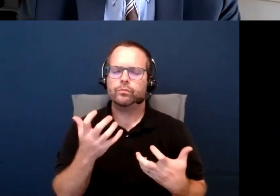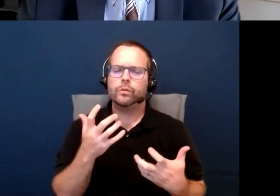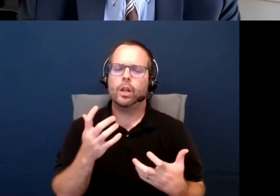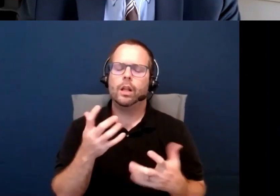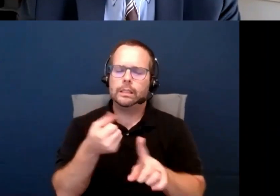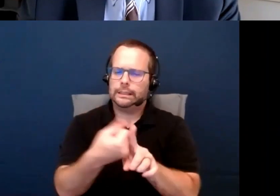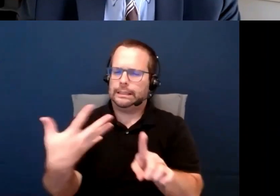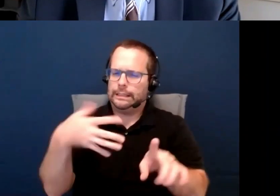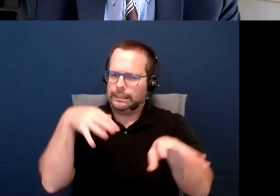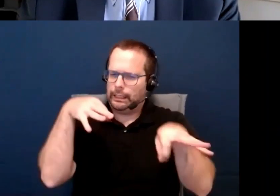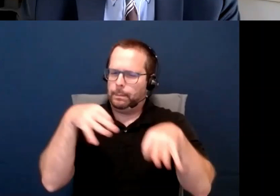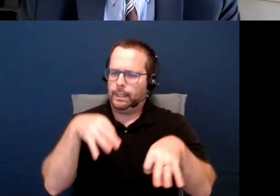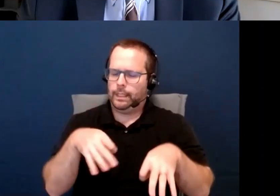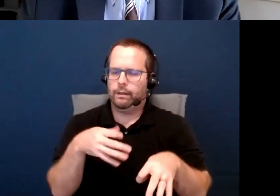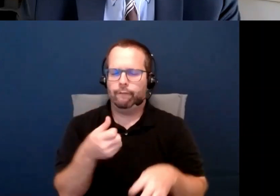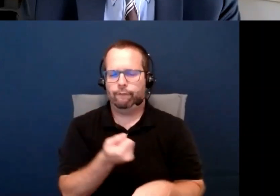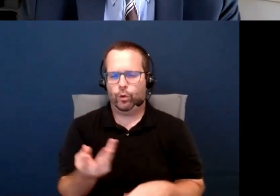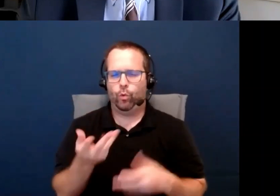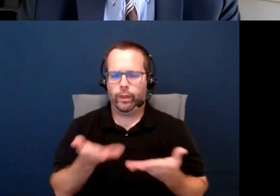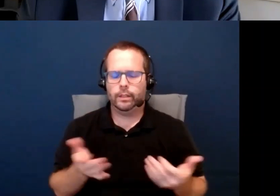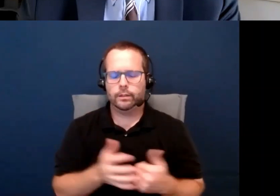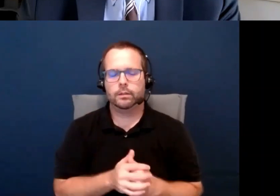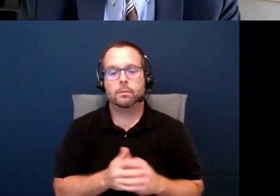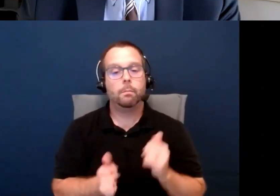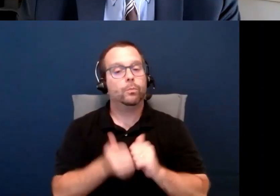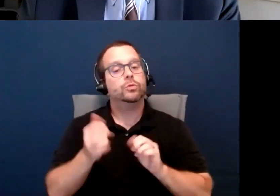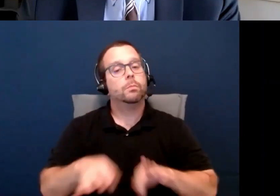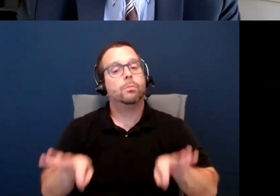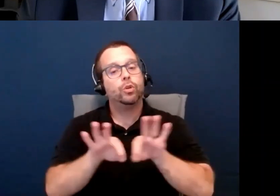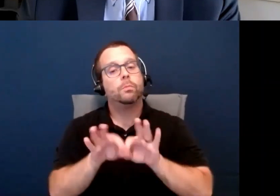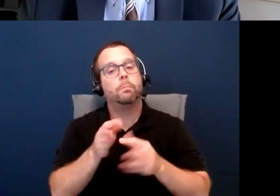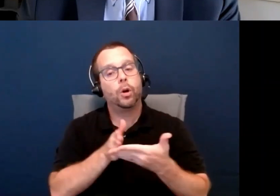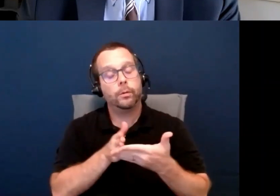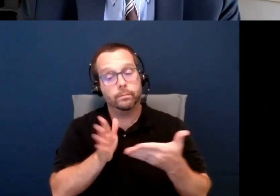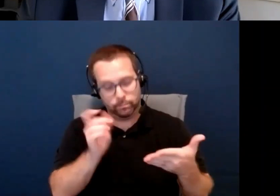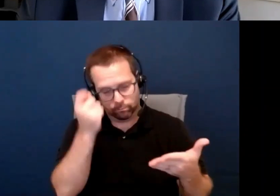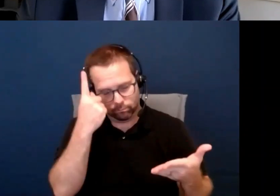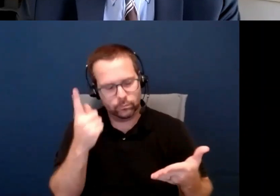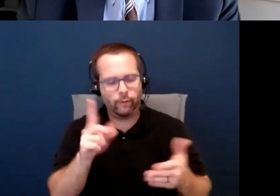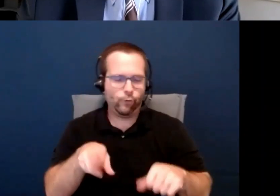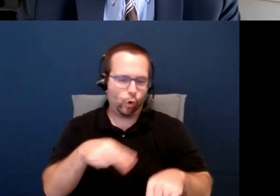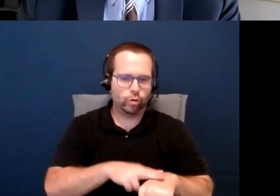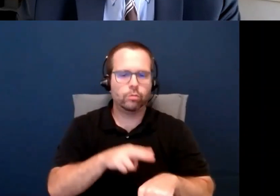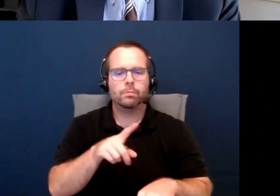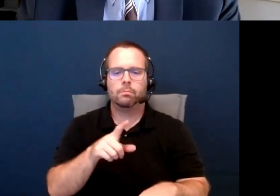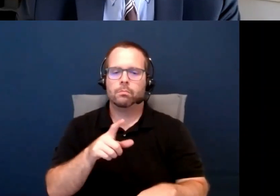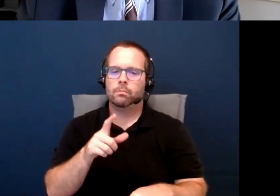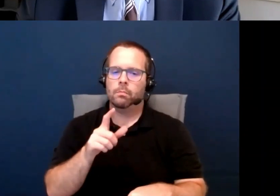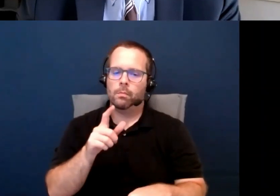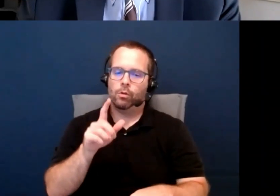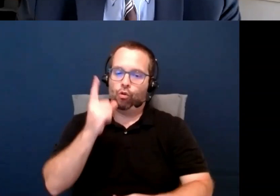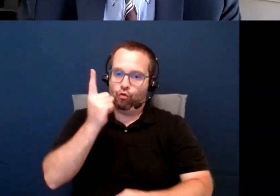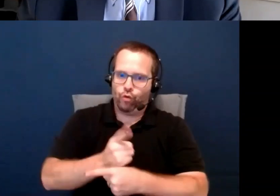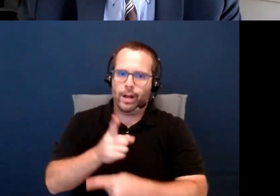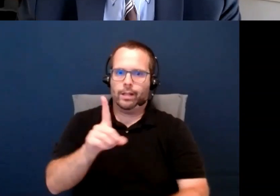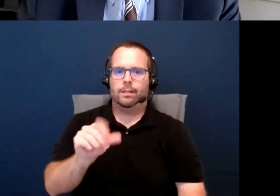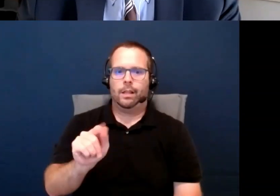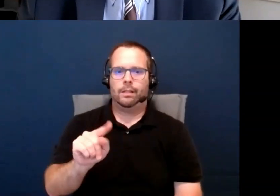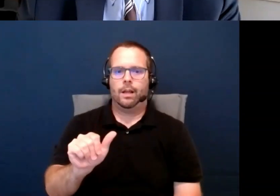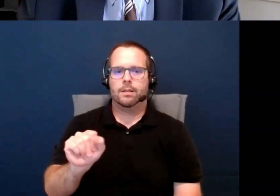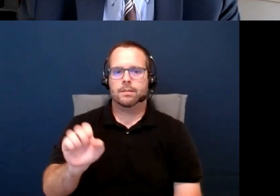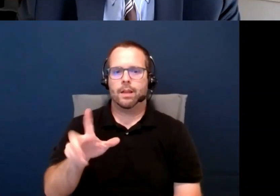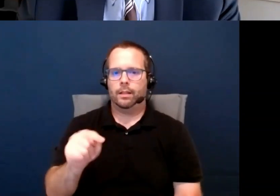things, because the most important part certainly is you have to have the right data set. But